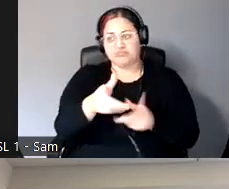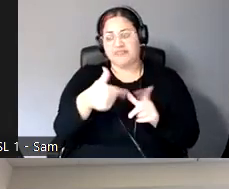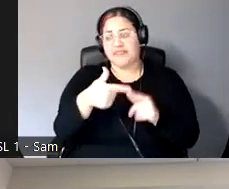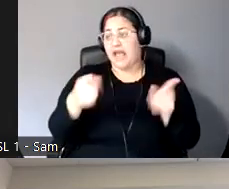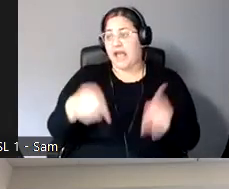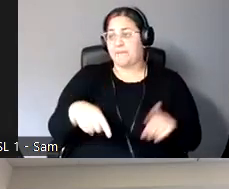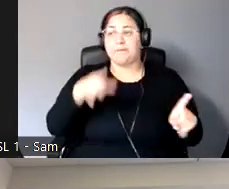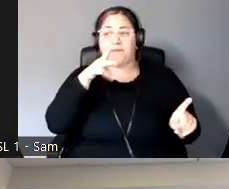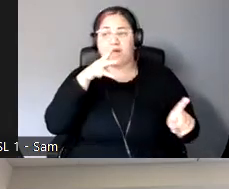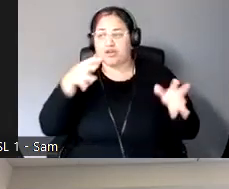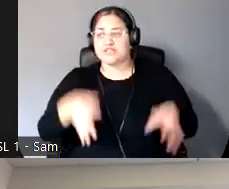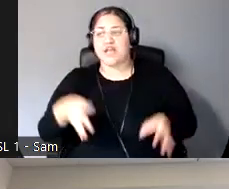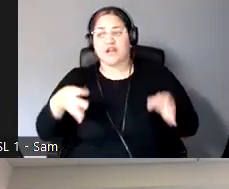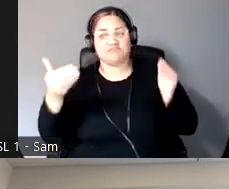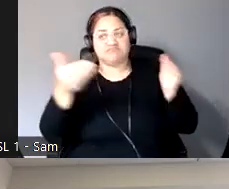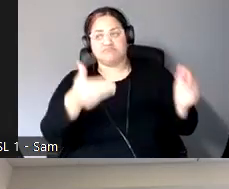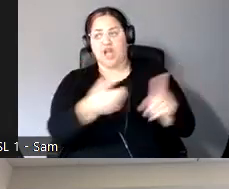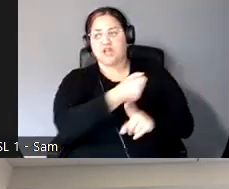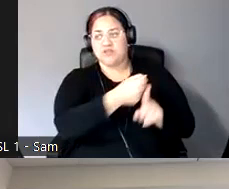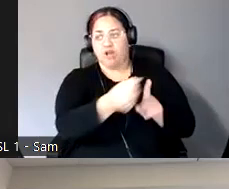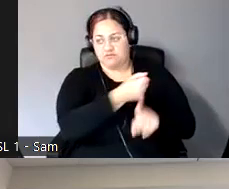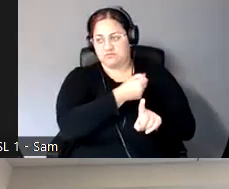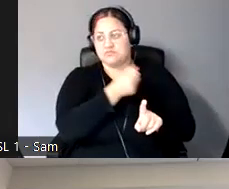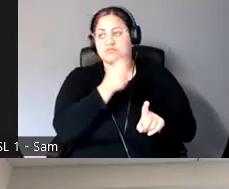and she using the grandchild as a pawn.